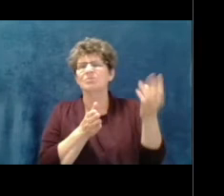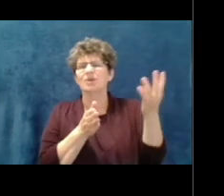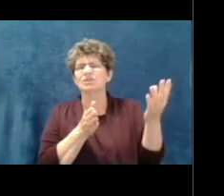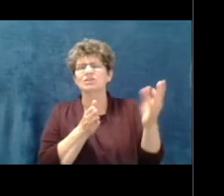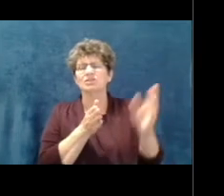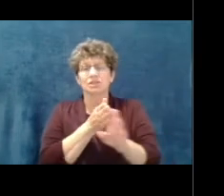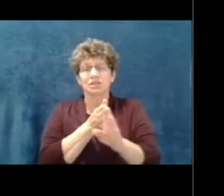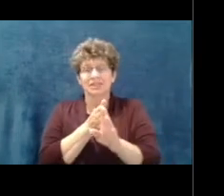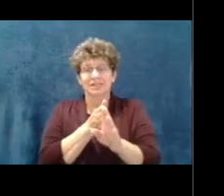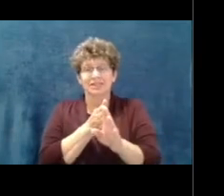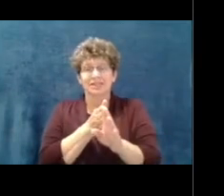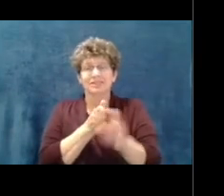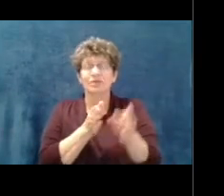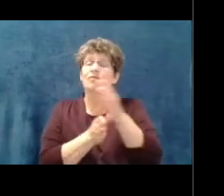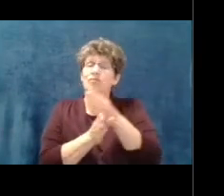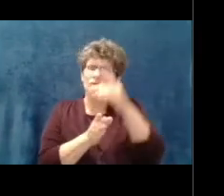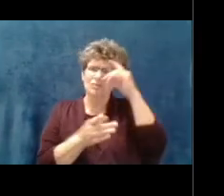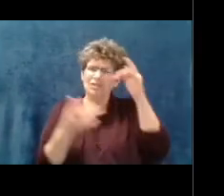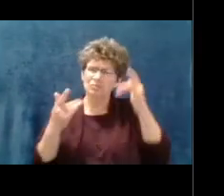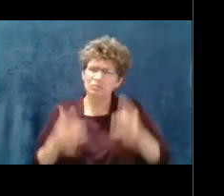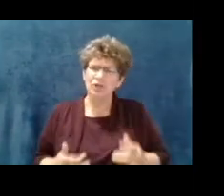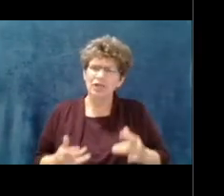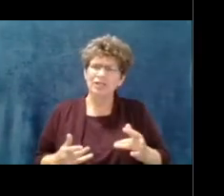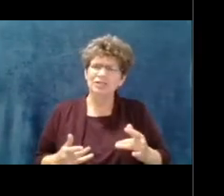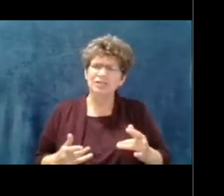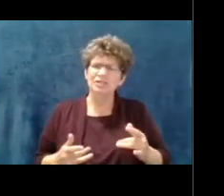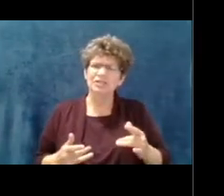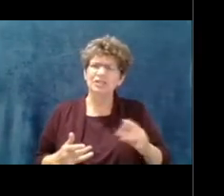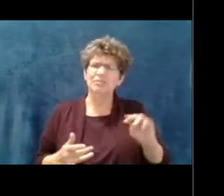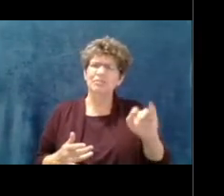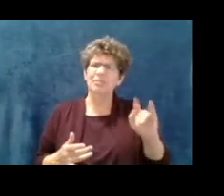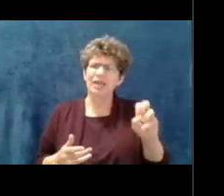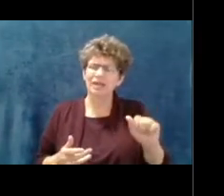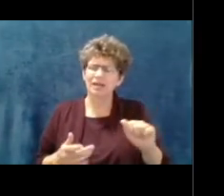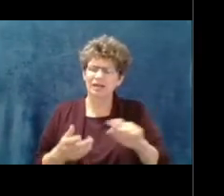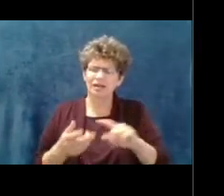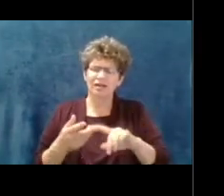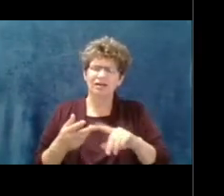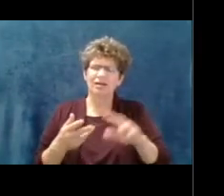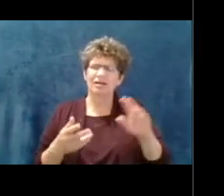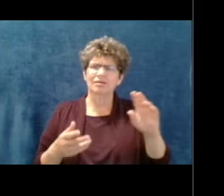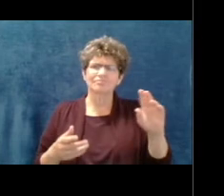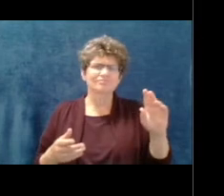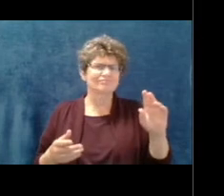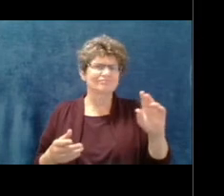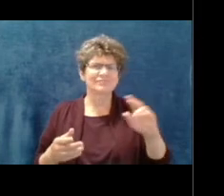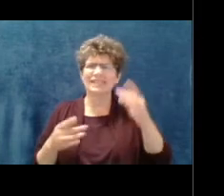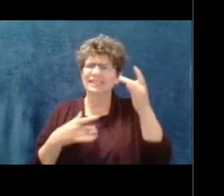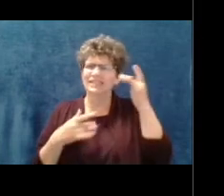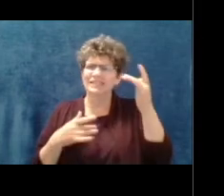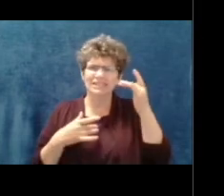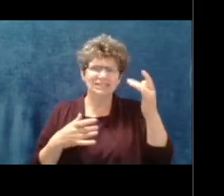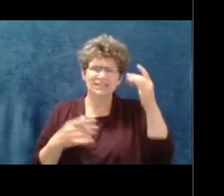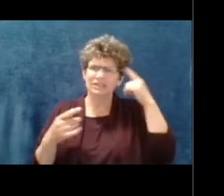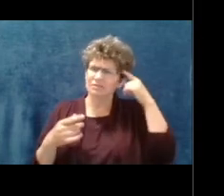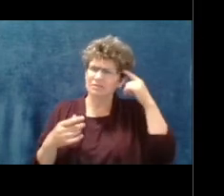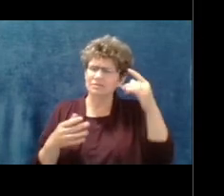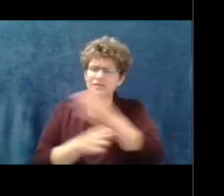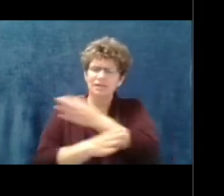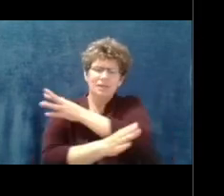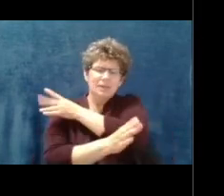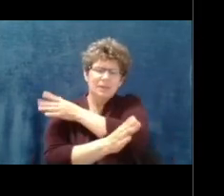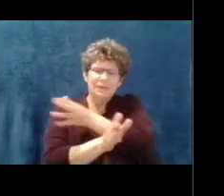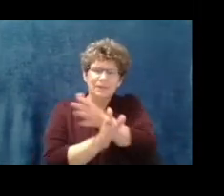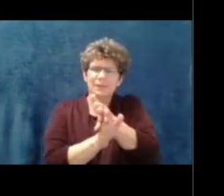point. Positive psychology or positive psychiatry, either term you want to use, takes people from 0 to 10. This is about going